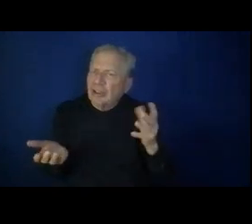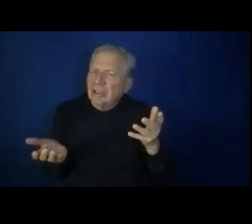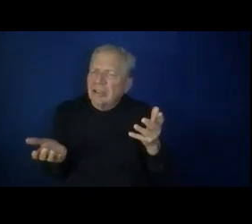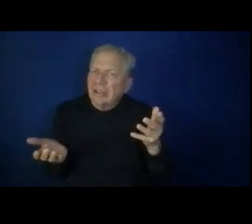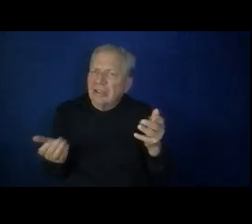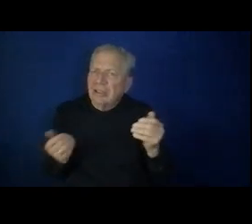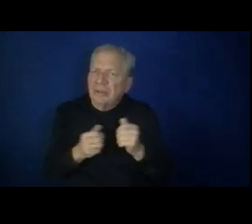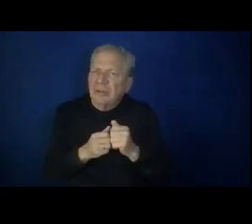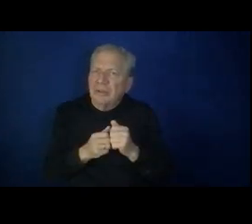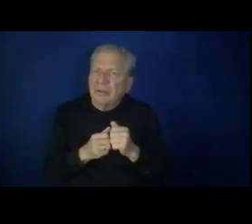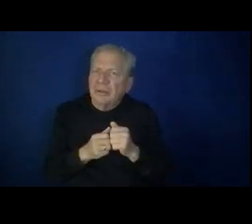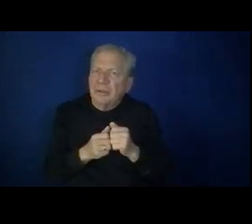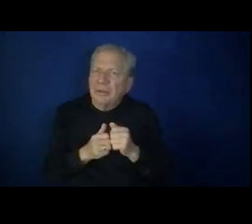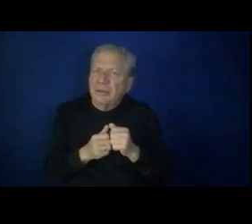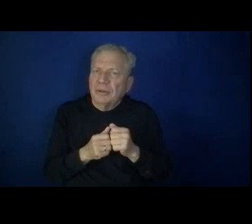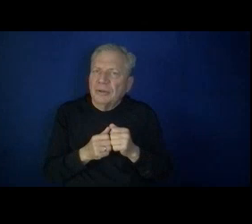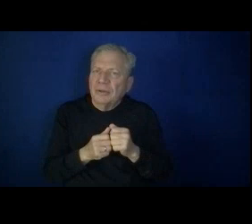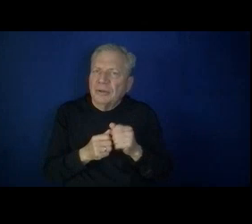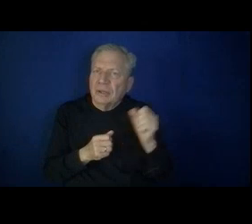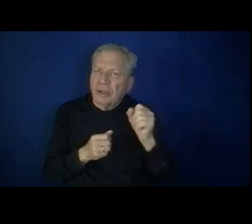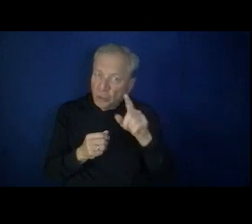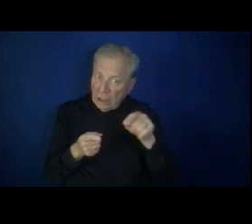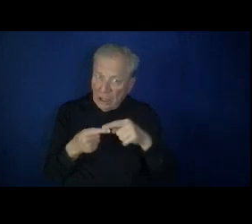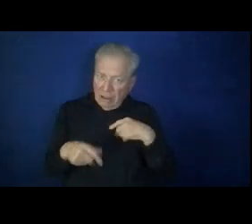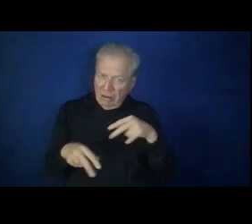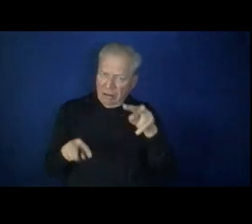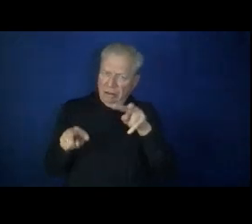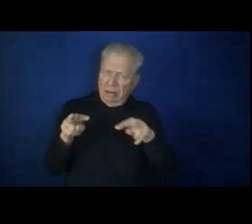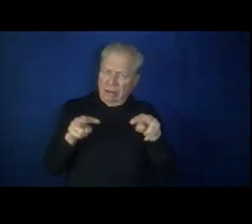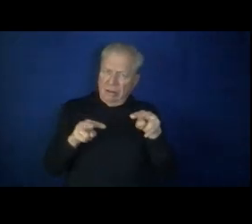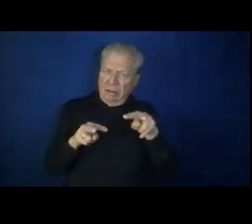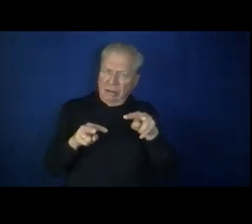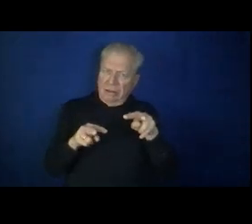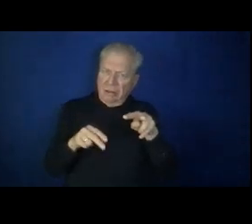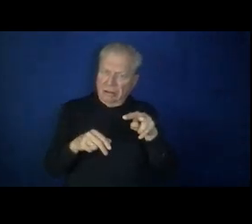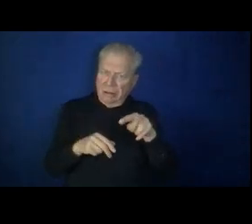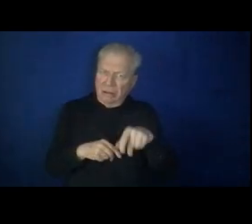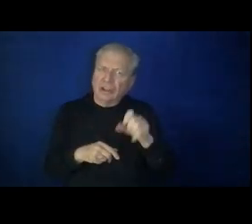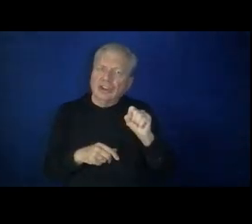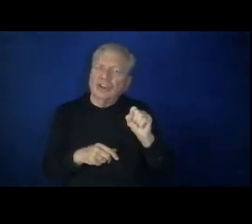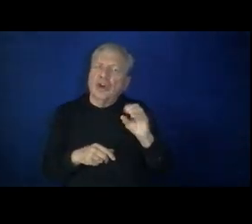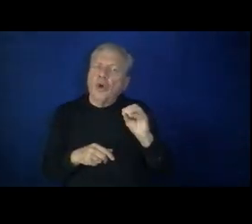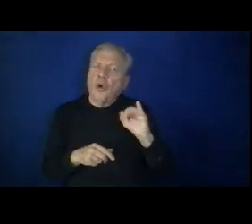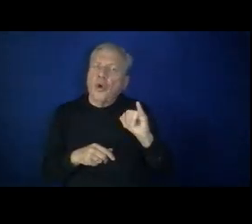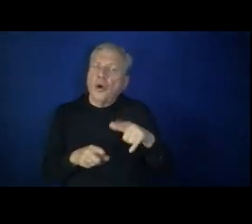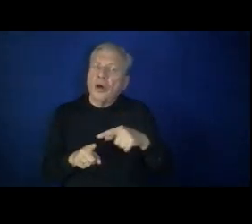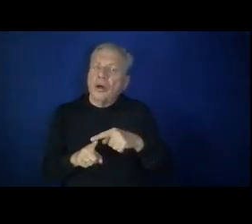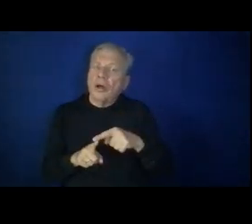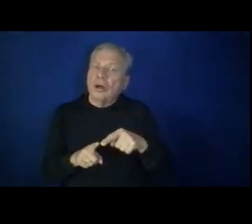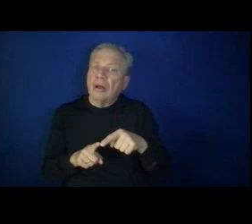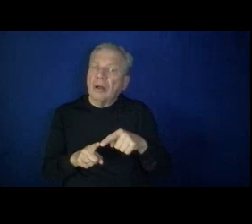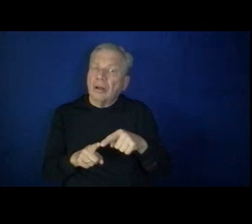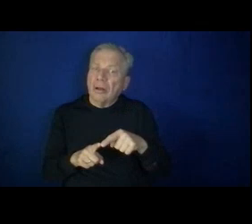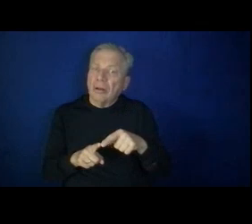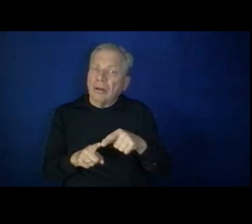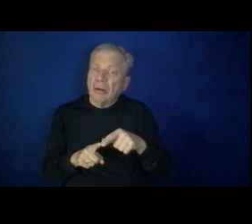But when I look at it, the soils are maintaining their ability to grab